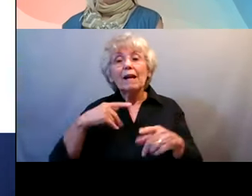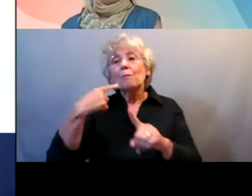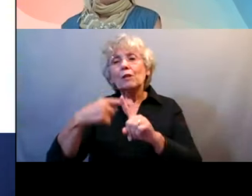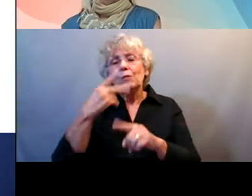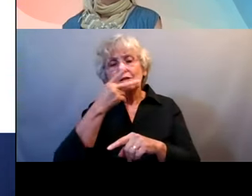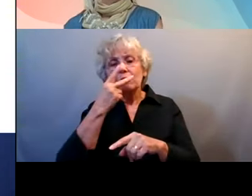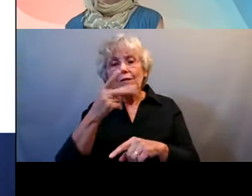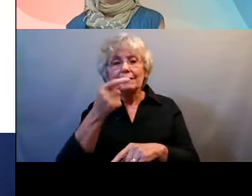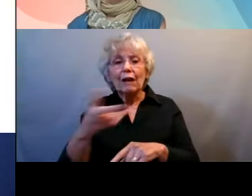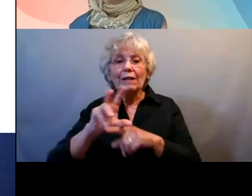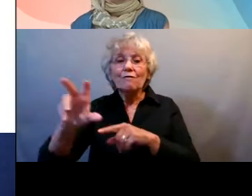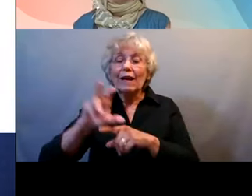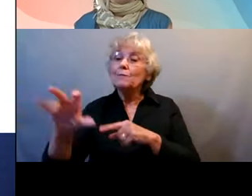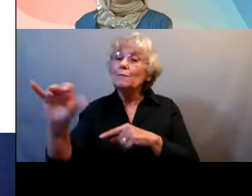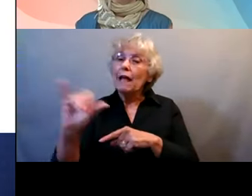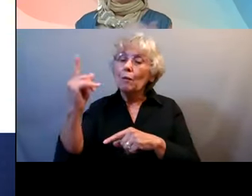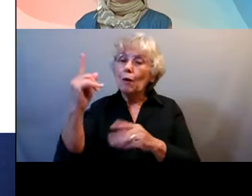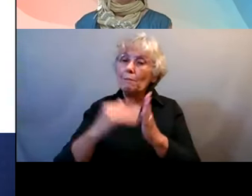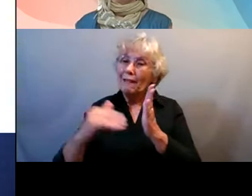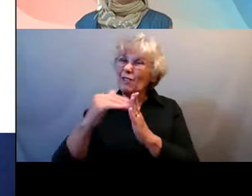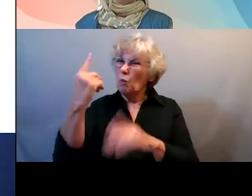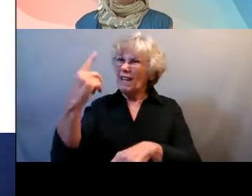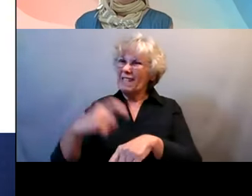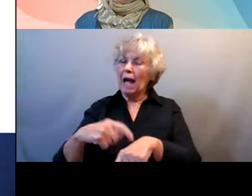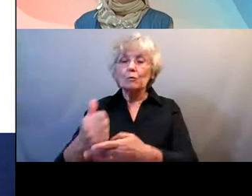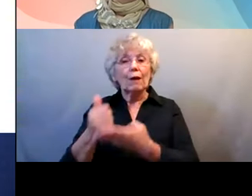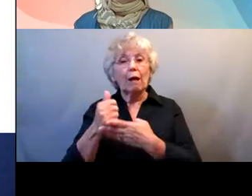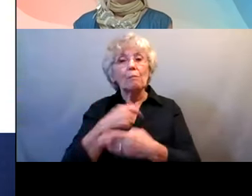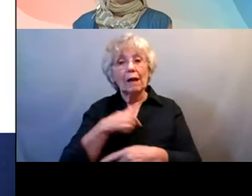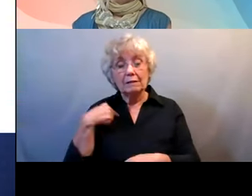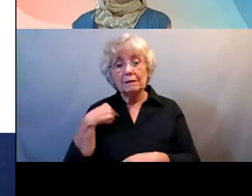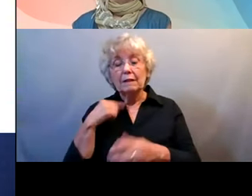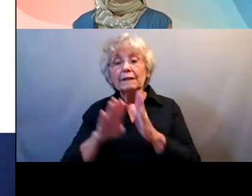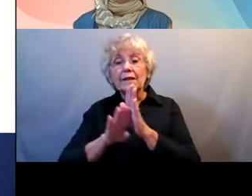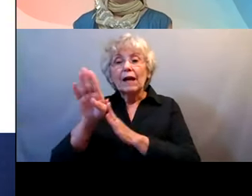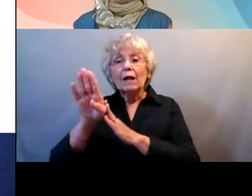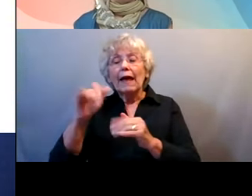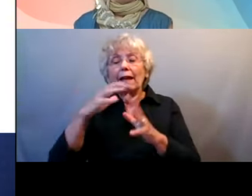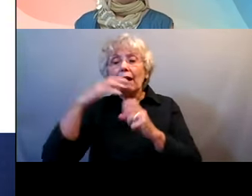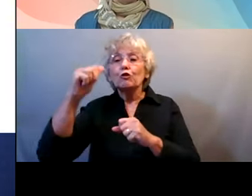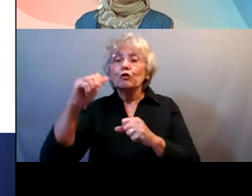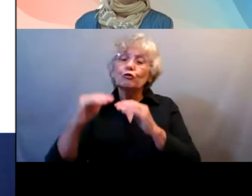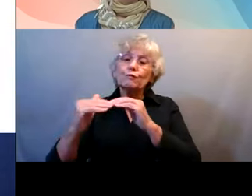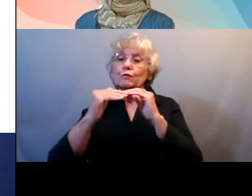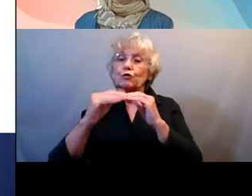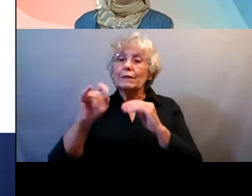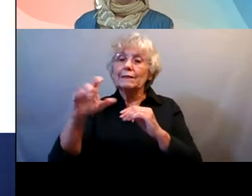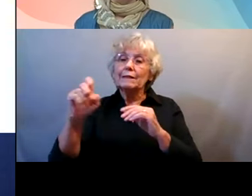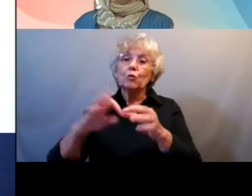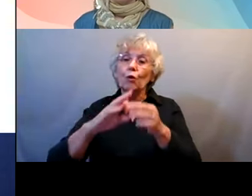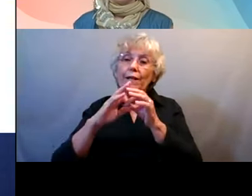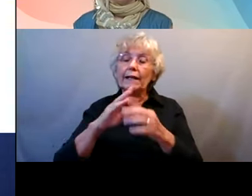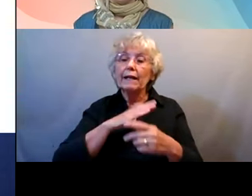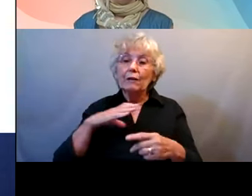such as $1 million one time to help us actually develop the Elder Justice Coordinating Council and Adult